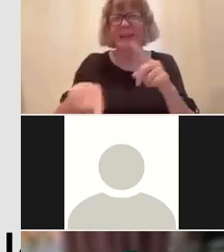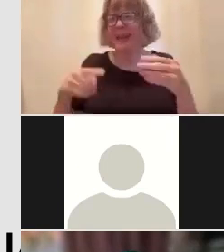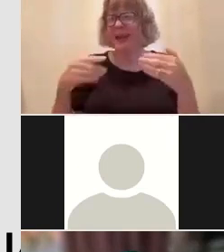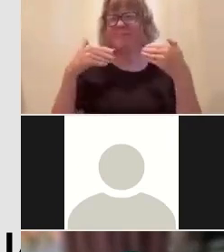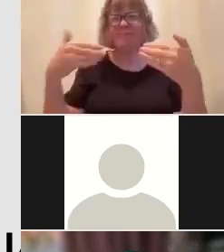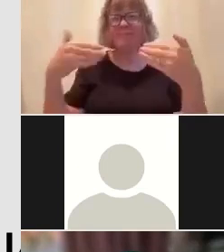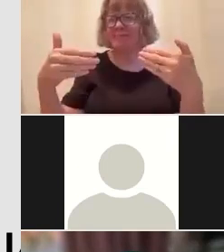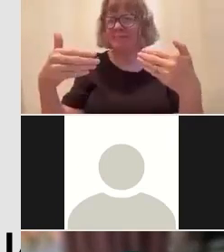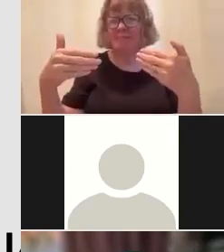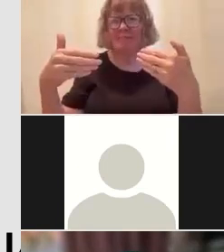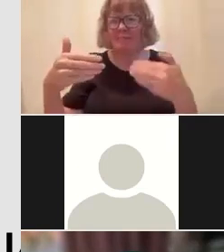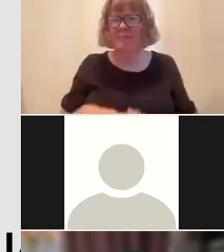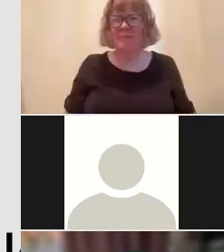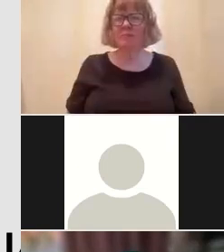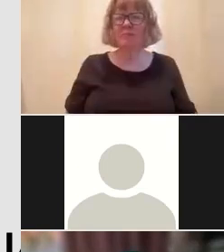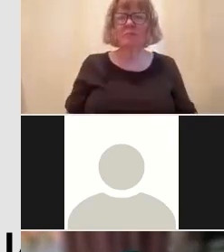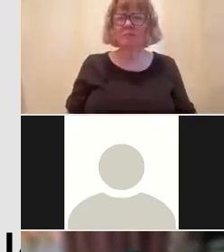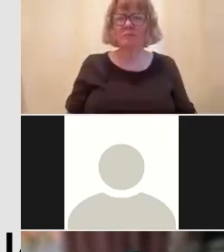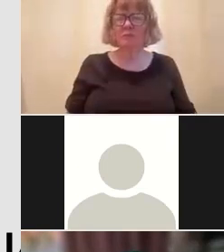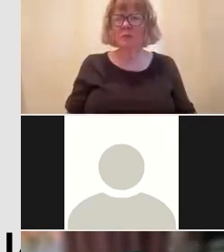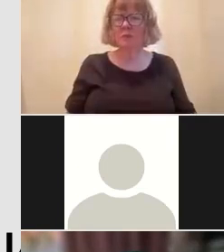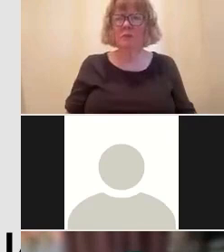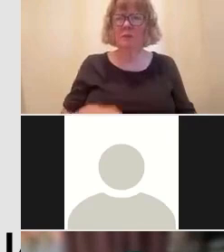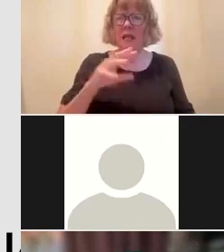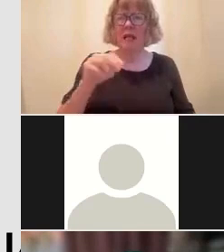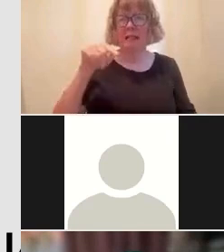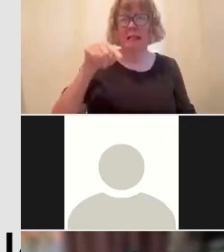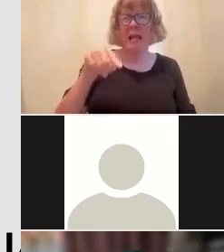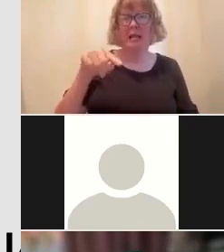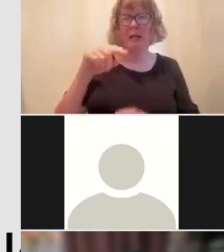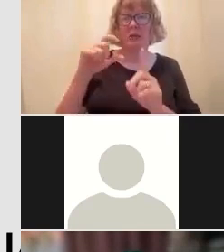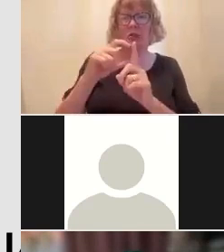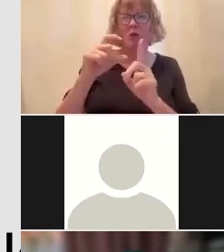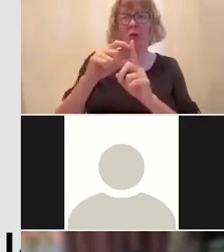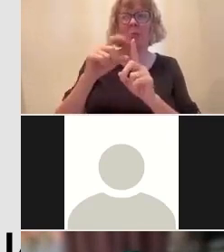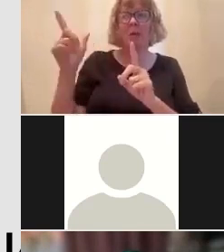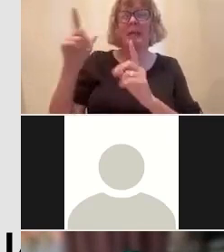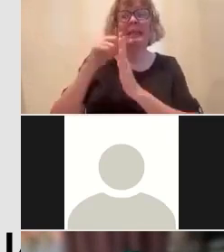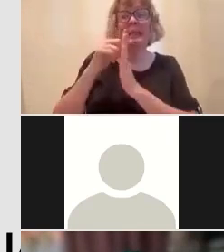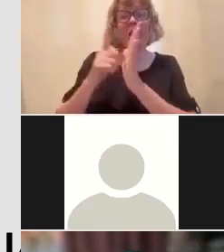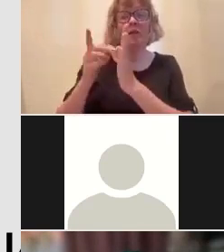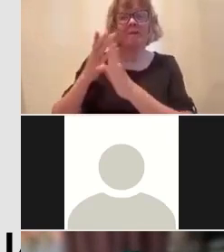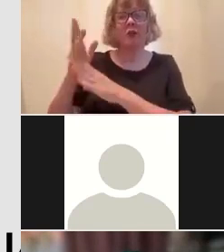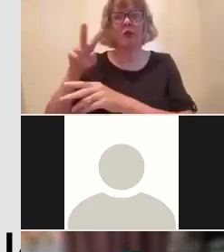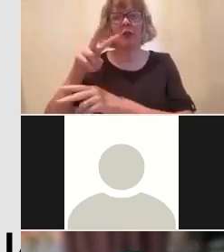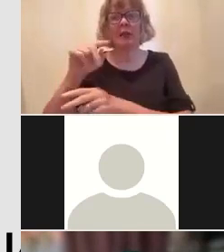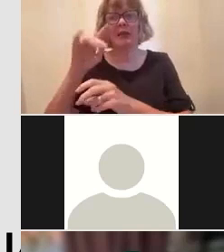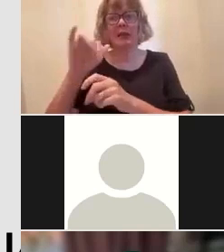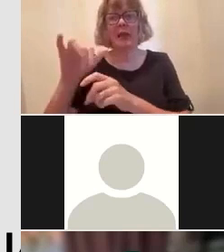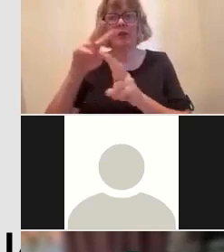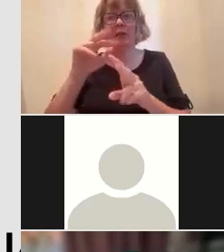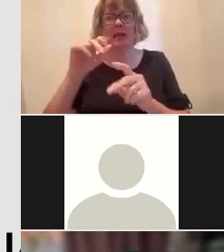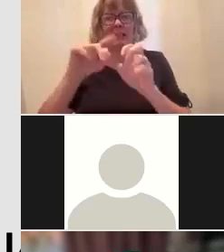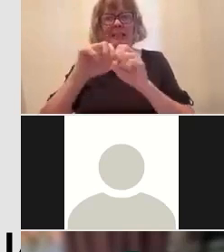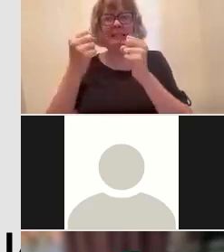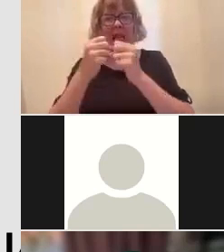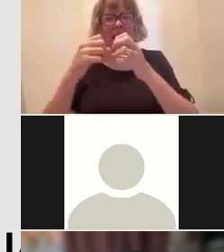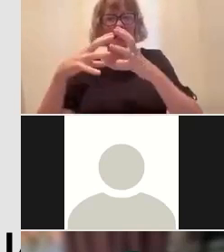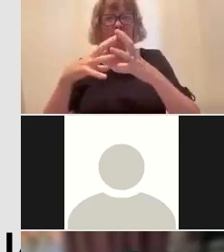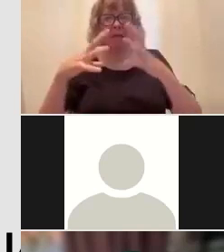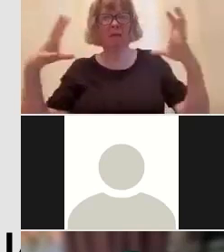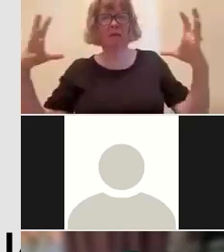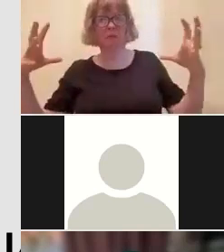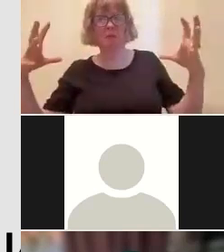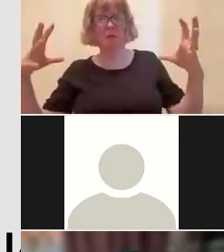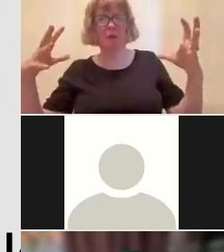This is also a particular term for the legal field, which expanded to society at large due to many